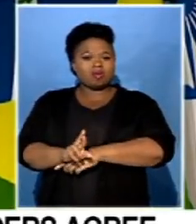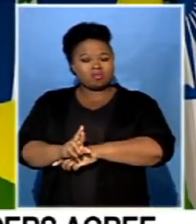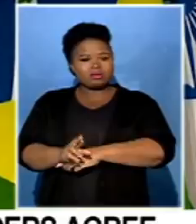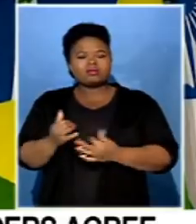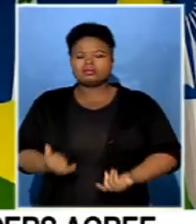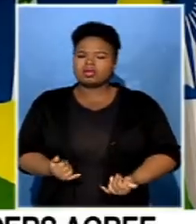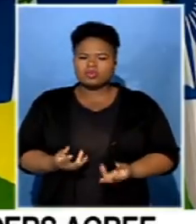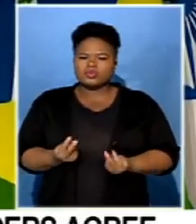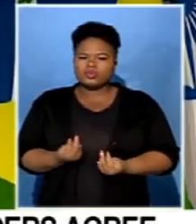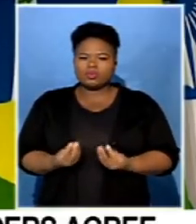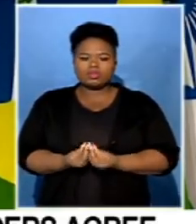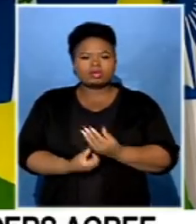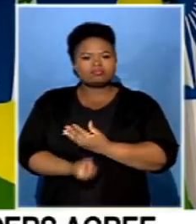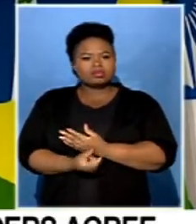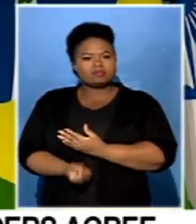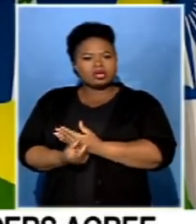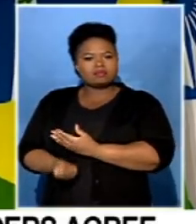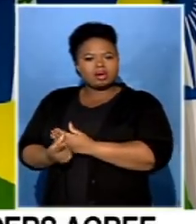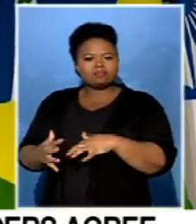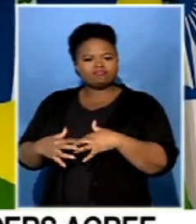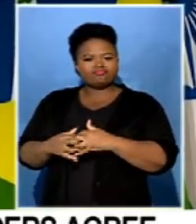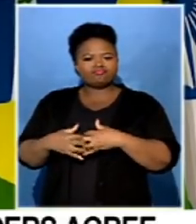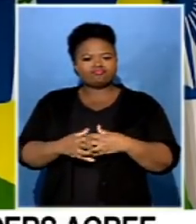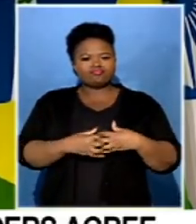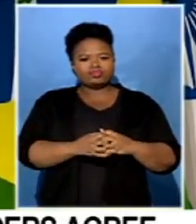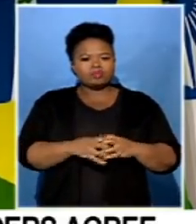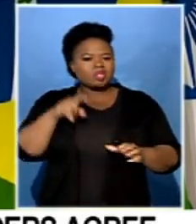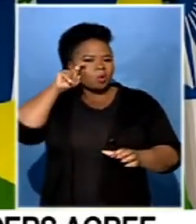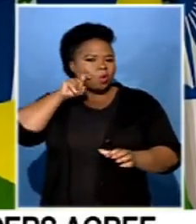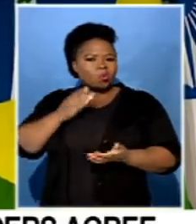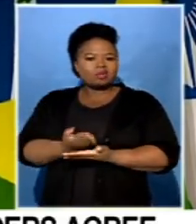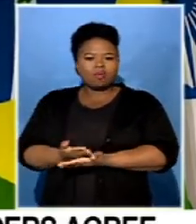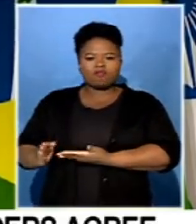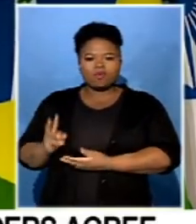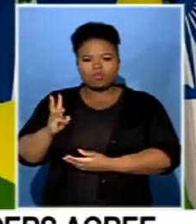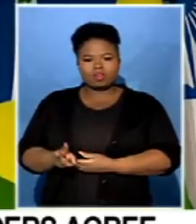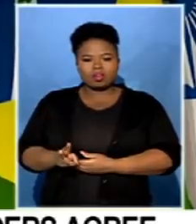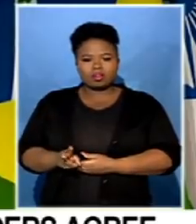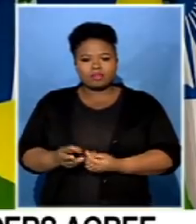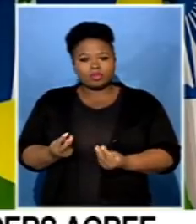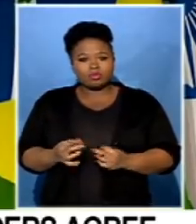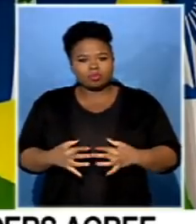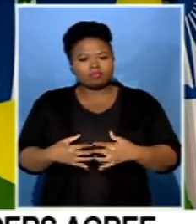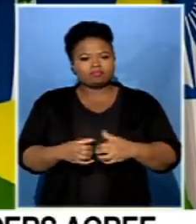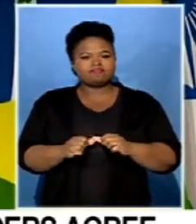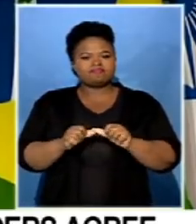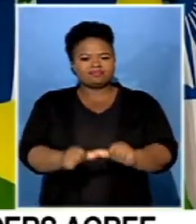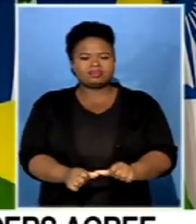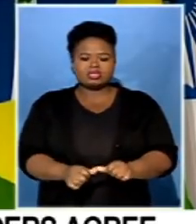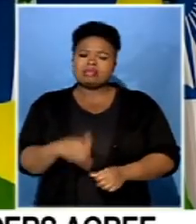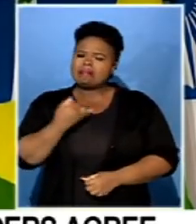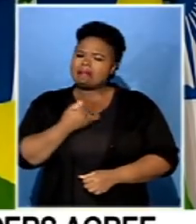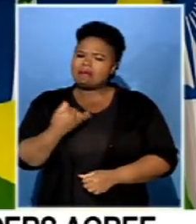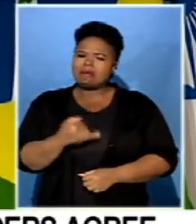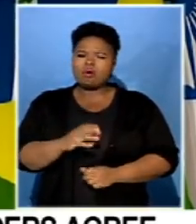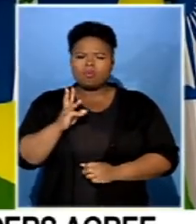will inevitably emerge and take the place of old ones. Indeed, this will be a difficult and painful